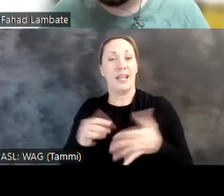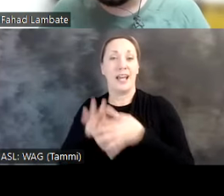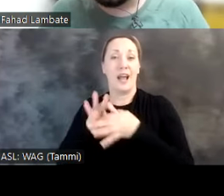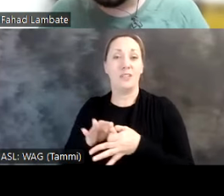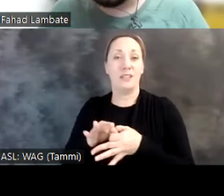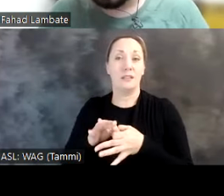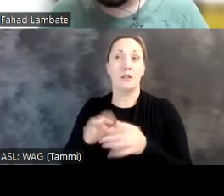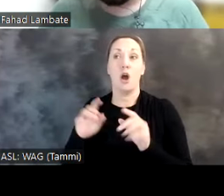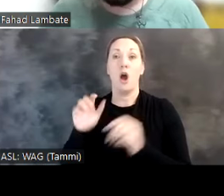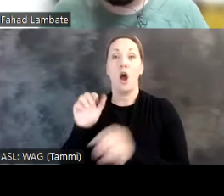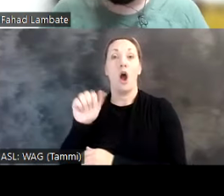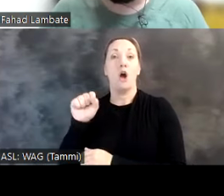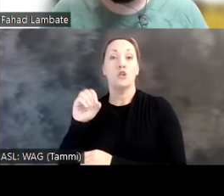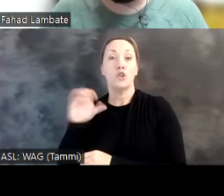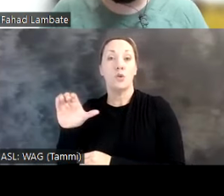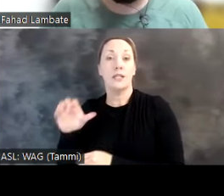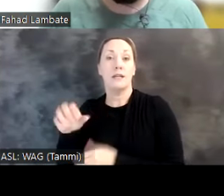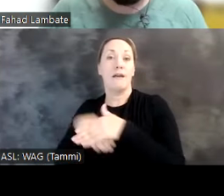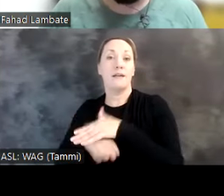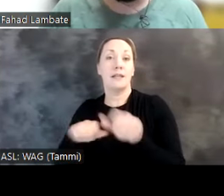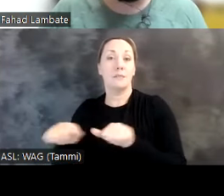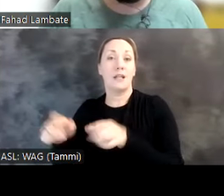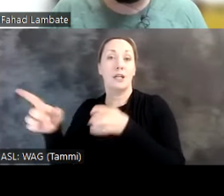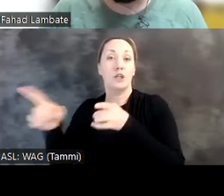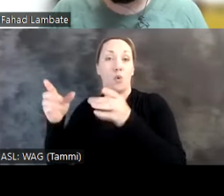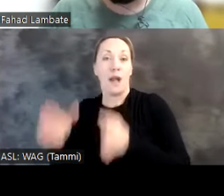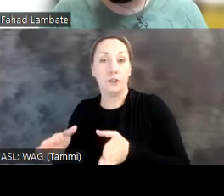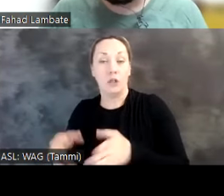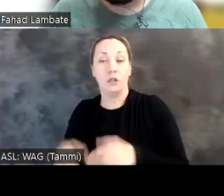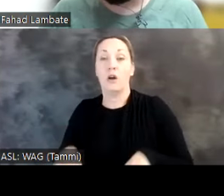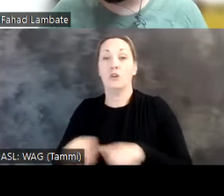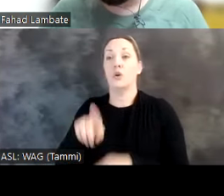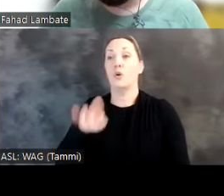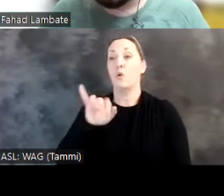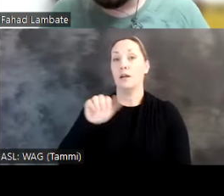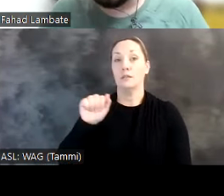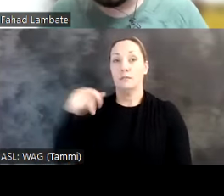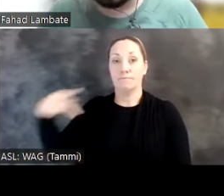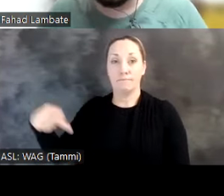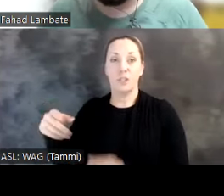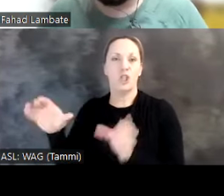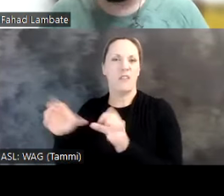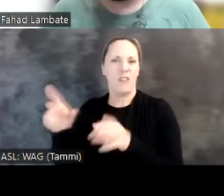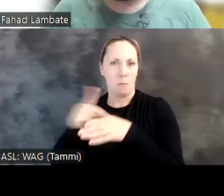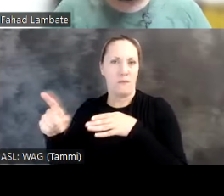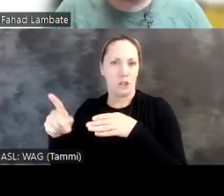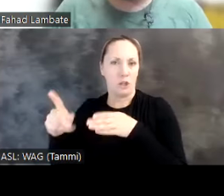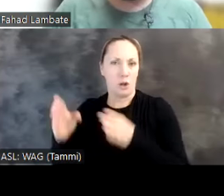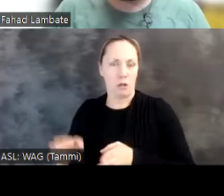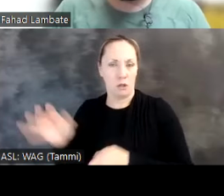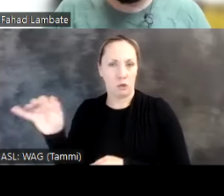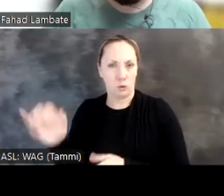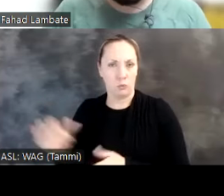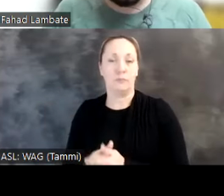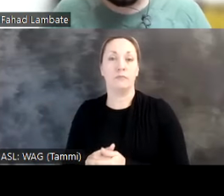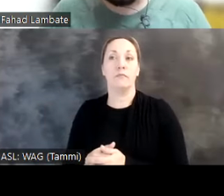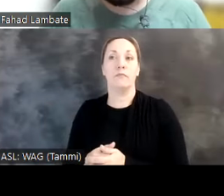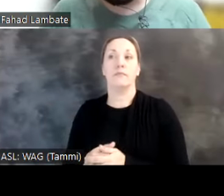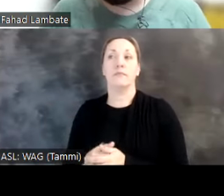Accessibility Director. And I'm also an IAAP CPWA certified professional. Coming to